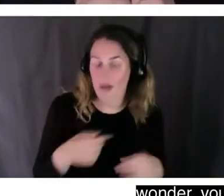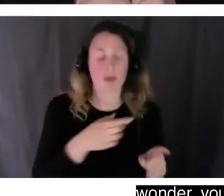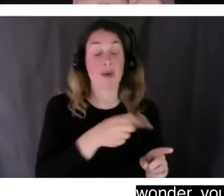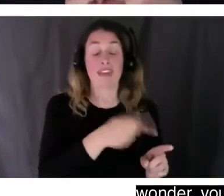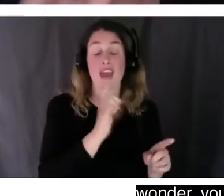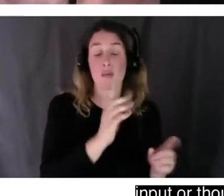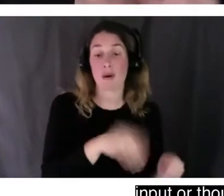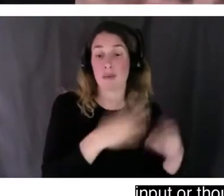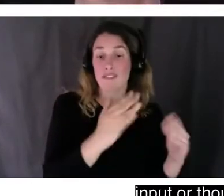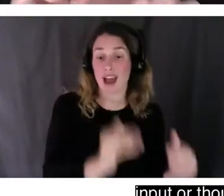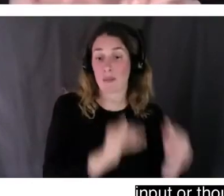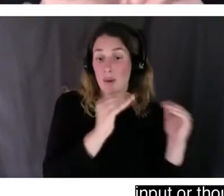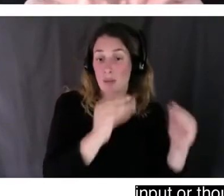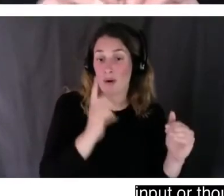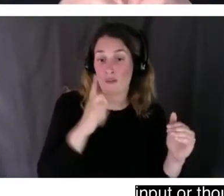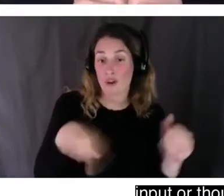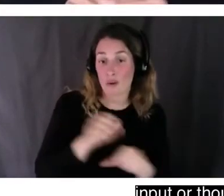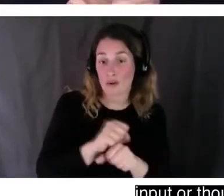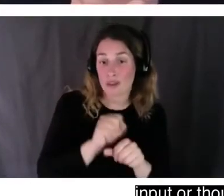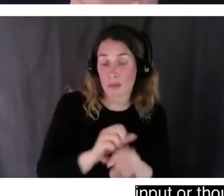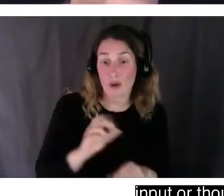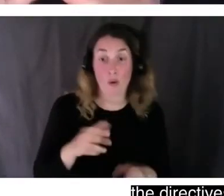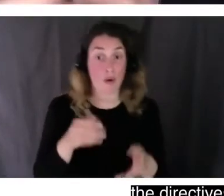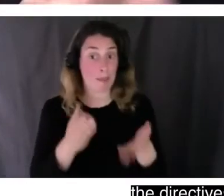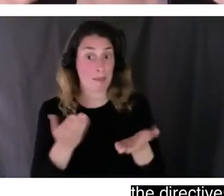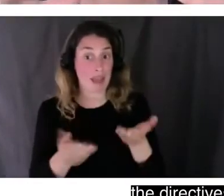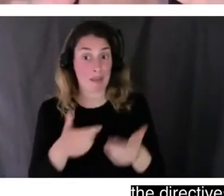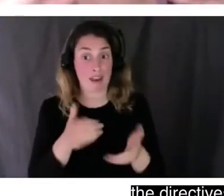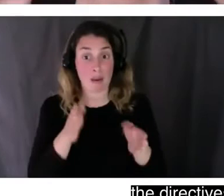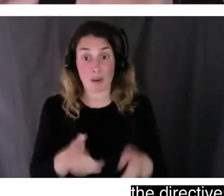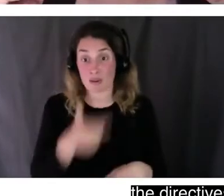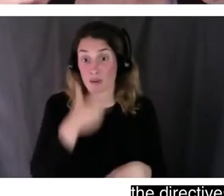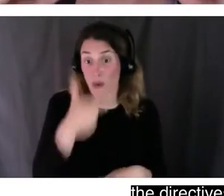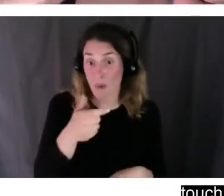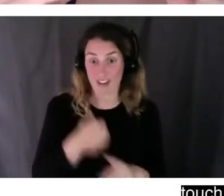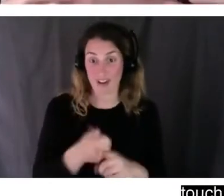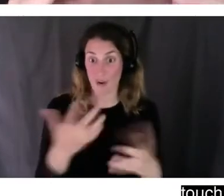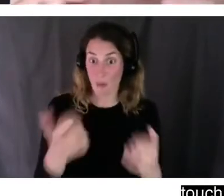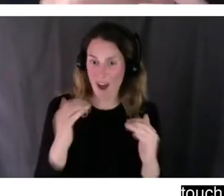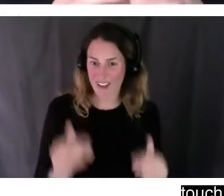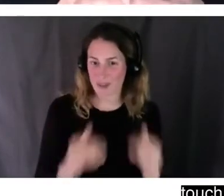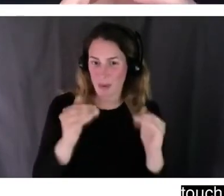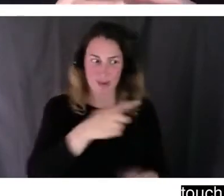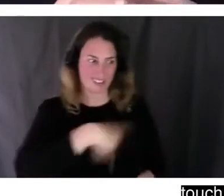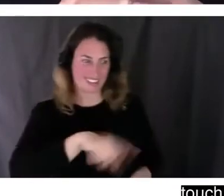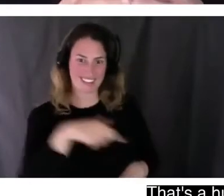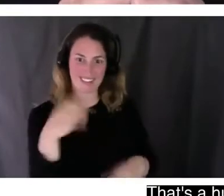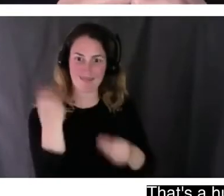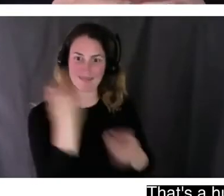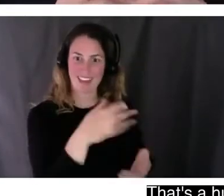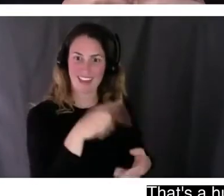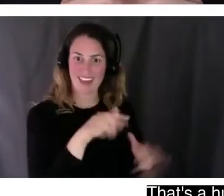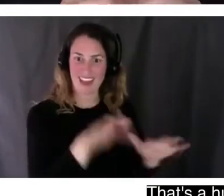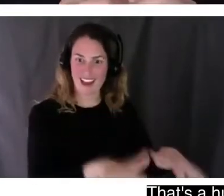wonder if you have any input or thoughts, or even, around the directives and how because they do touch on the importance of that. That's a huge